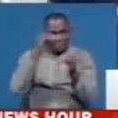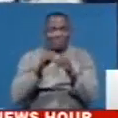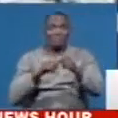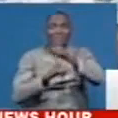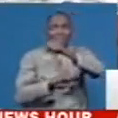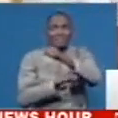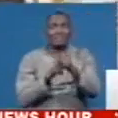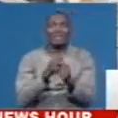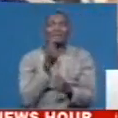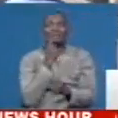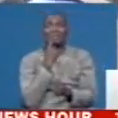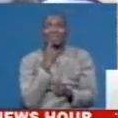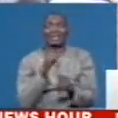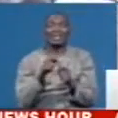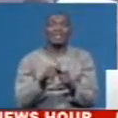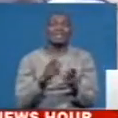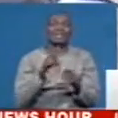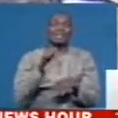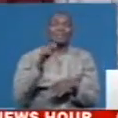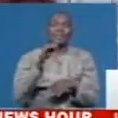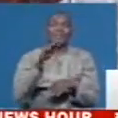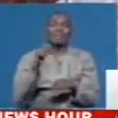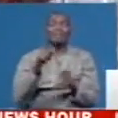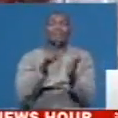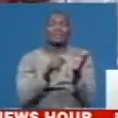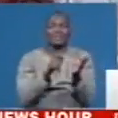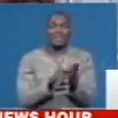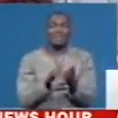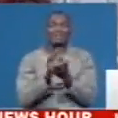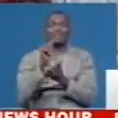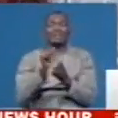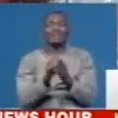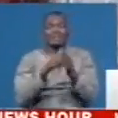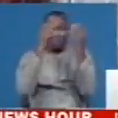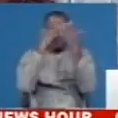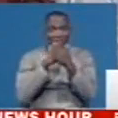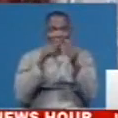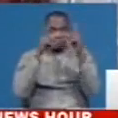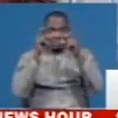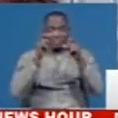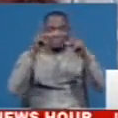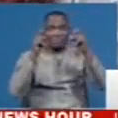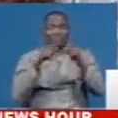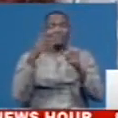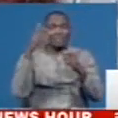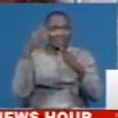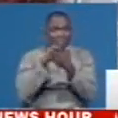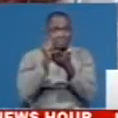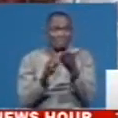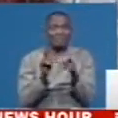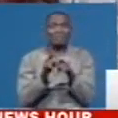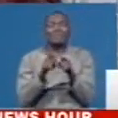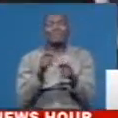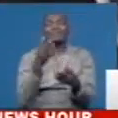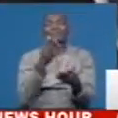Foundation, Finland, and the Namibia Media Trust. On the Egyptian photojournalist Mahmoud Abu Zeid, who has been